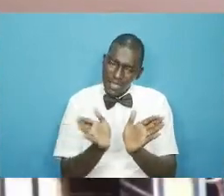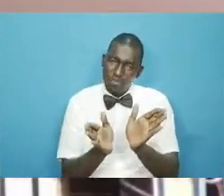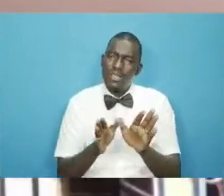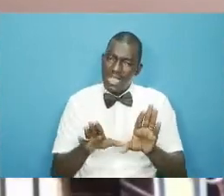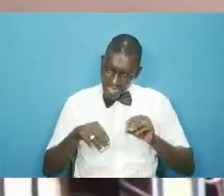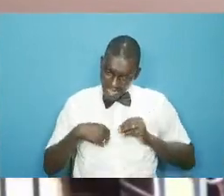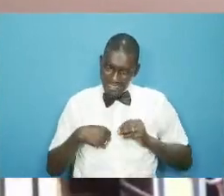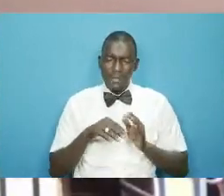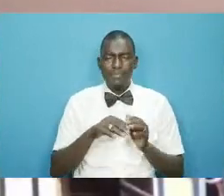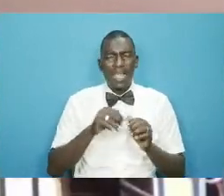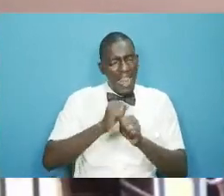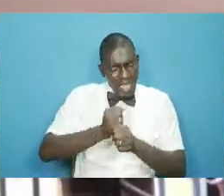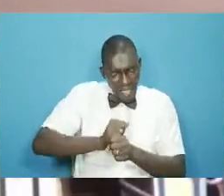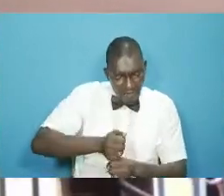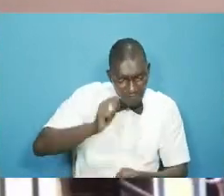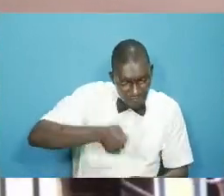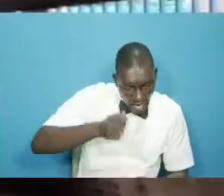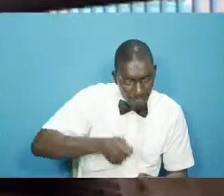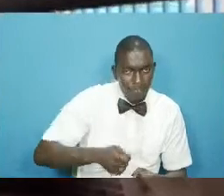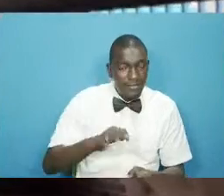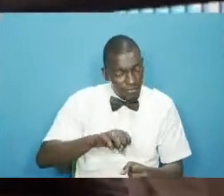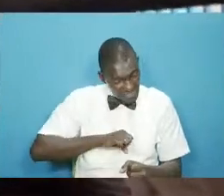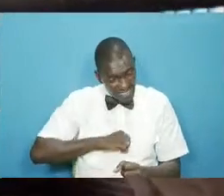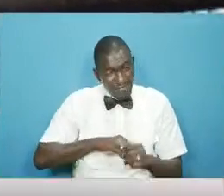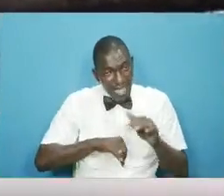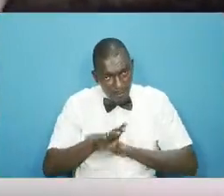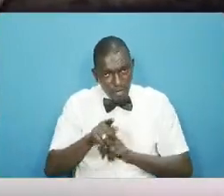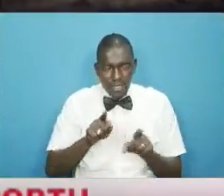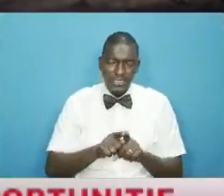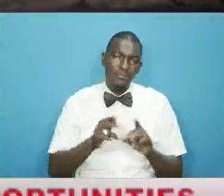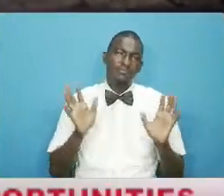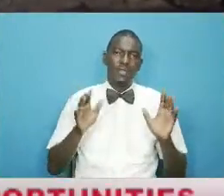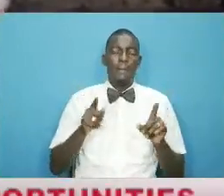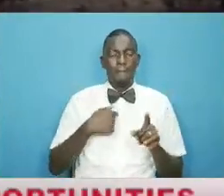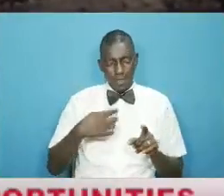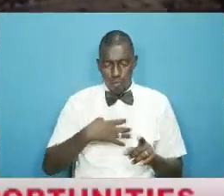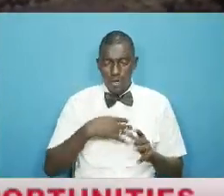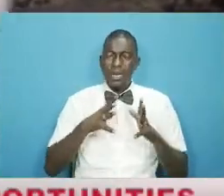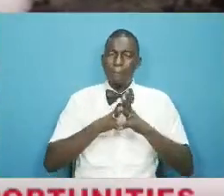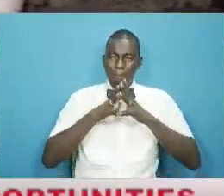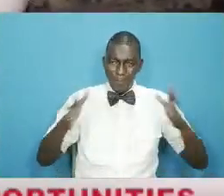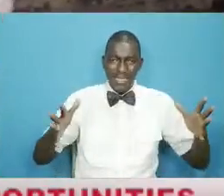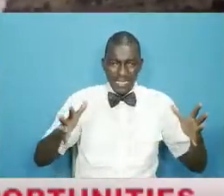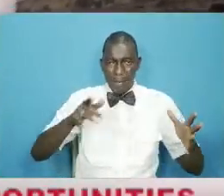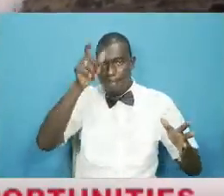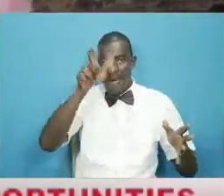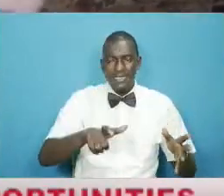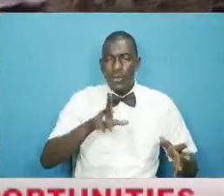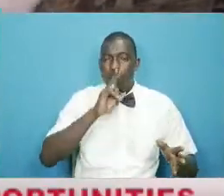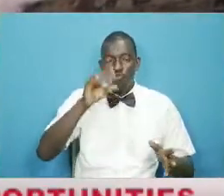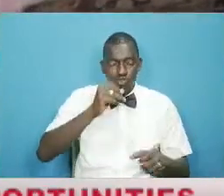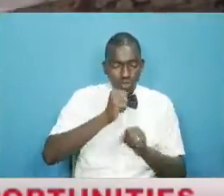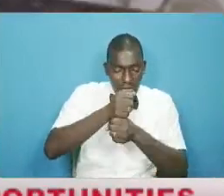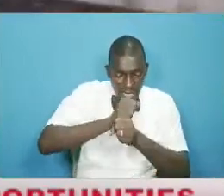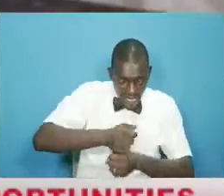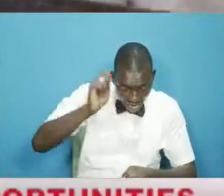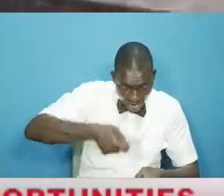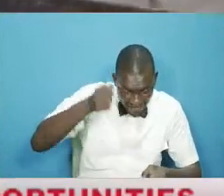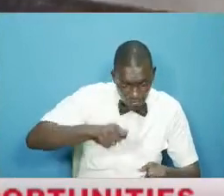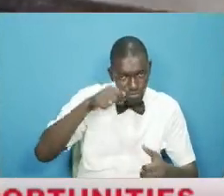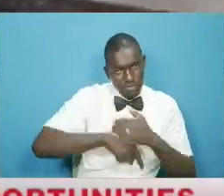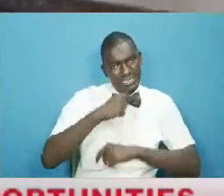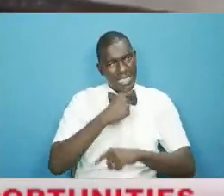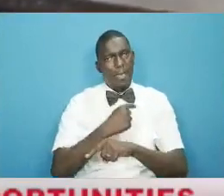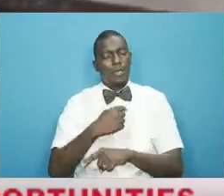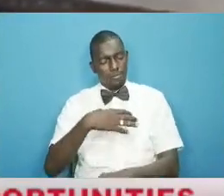is self-employed, you are independent. My dream is to be the biggest agricultural entrepreneur in the country, and I am determined to achieve